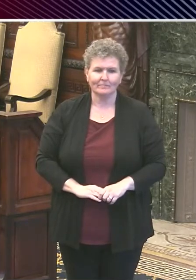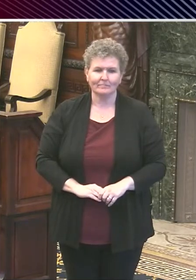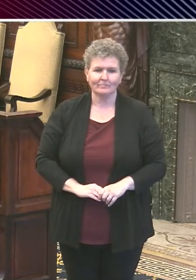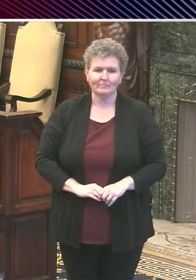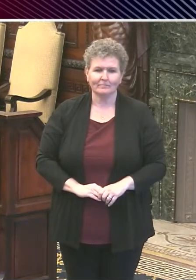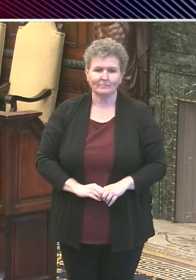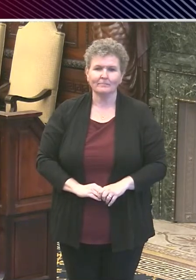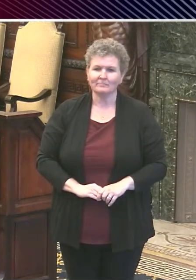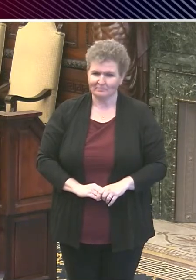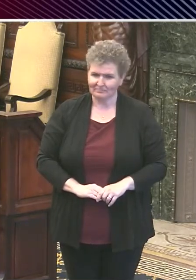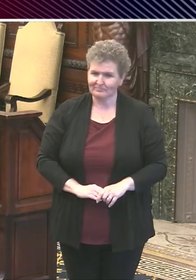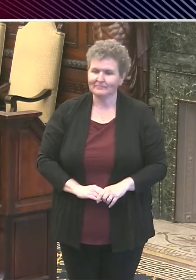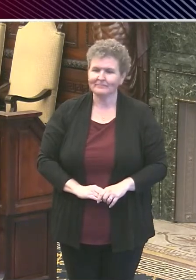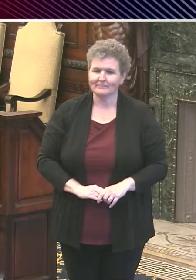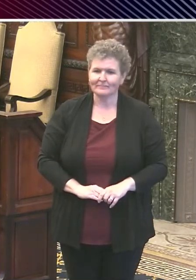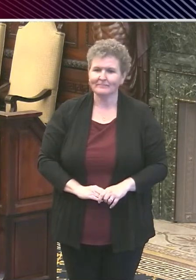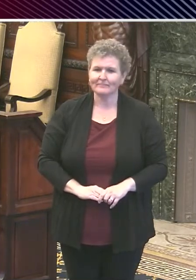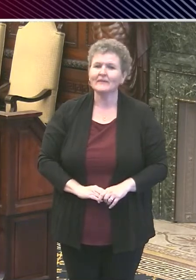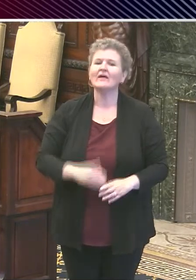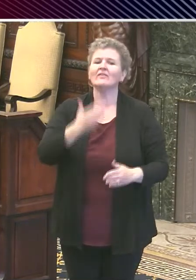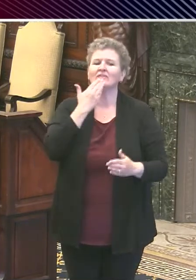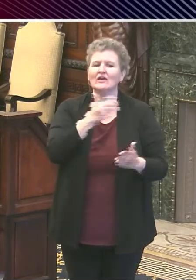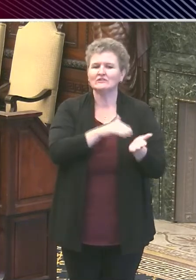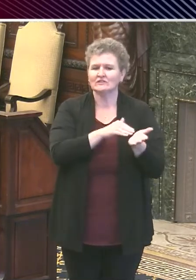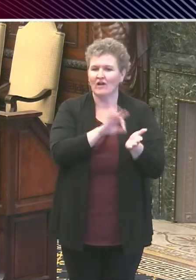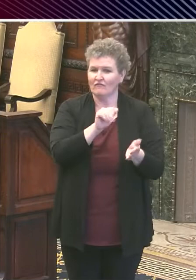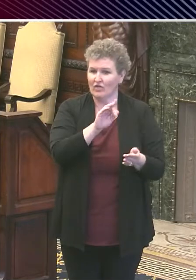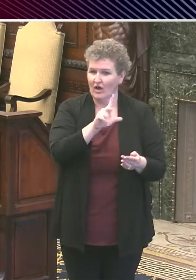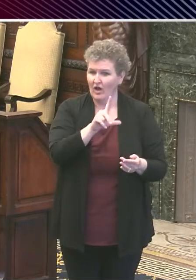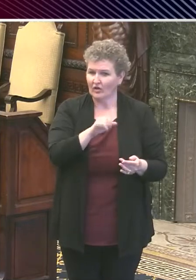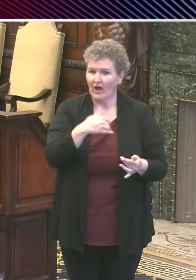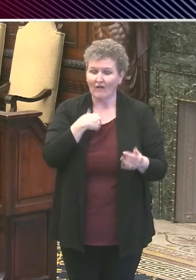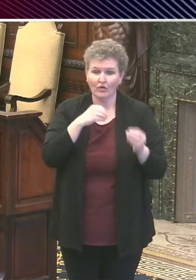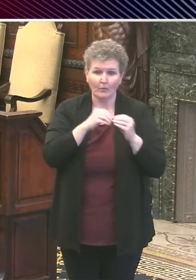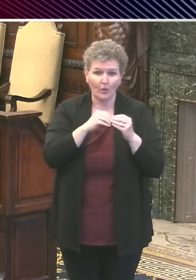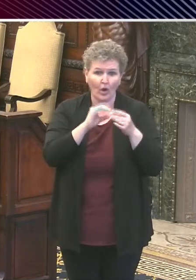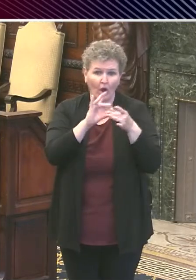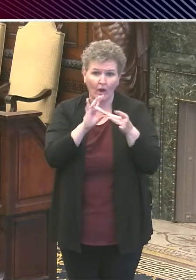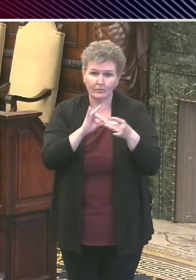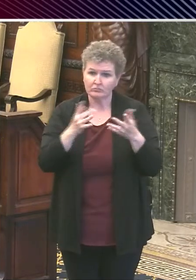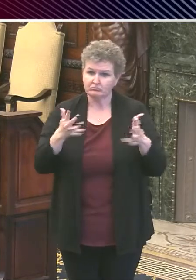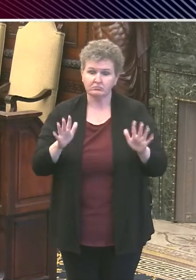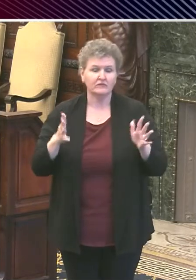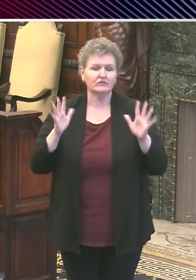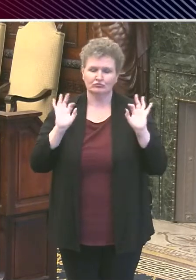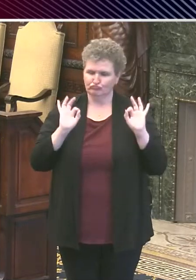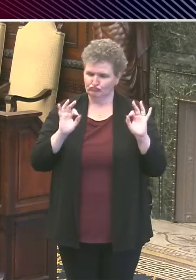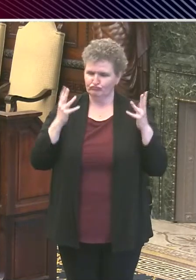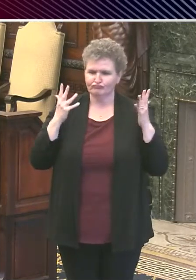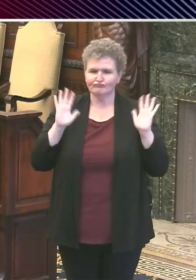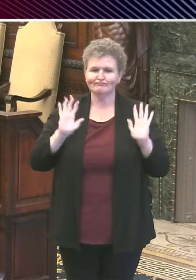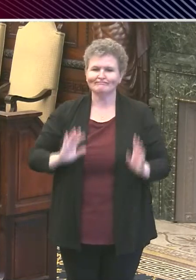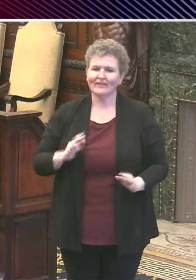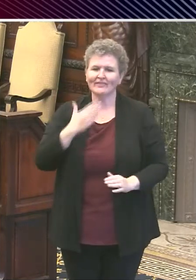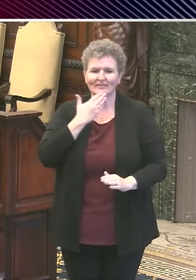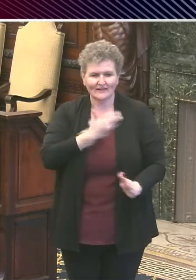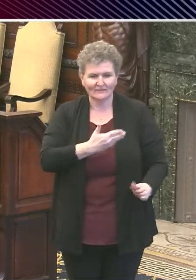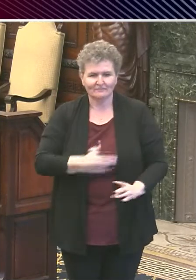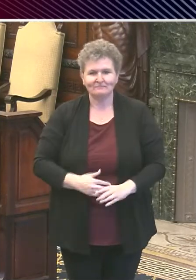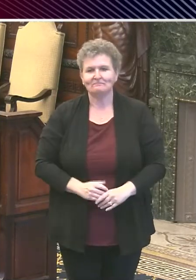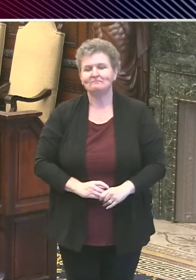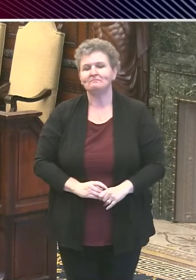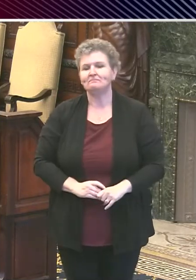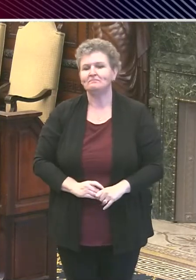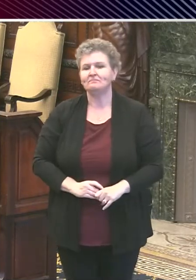Very good. Thank you. Dr. Farley, did you have more comments, or nope, that's it. Wrapped up there? Very,